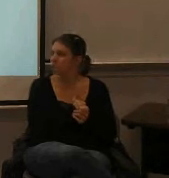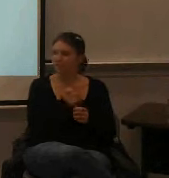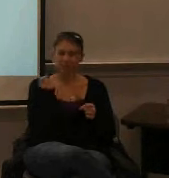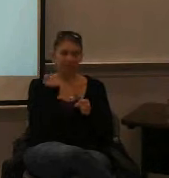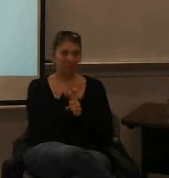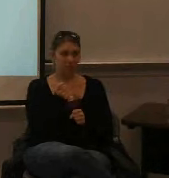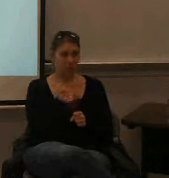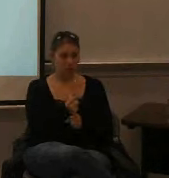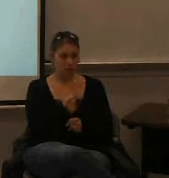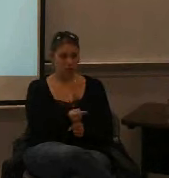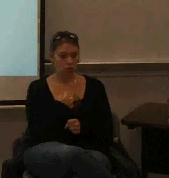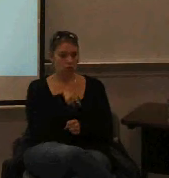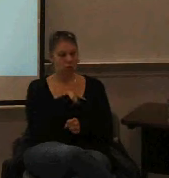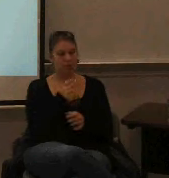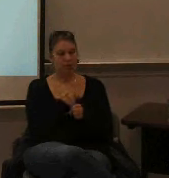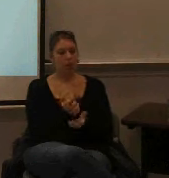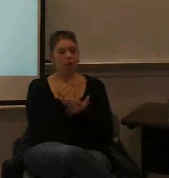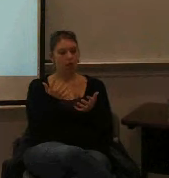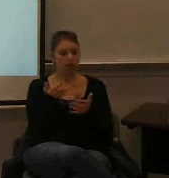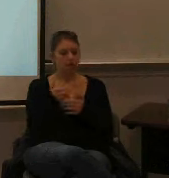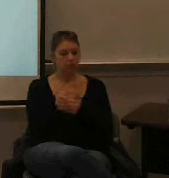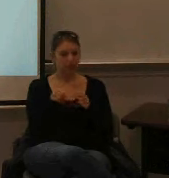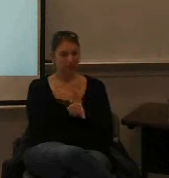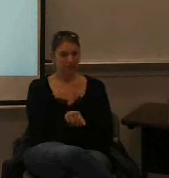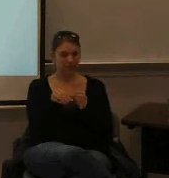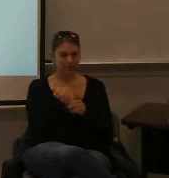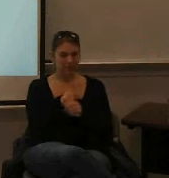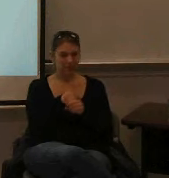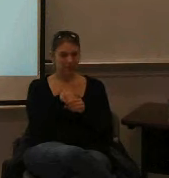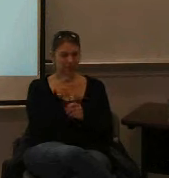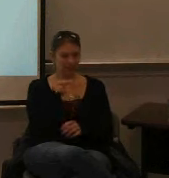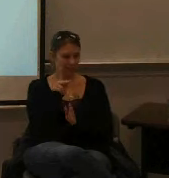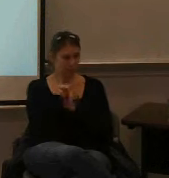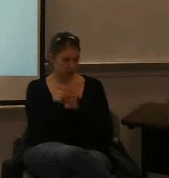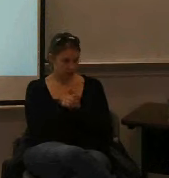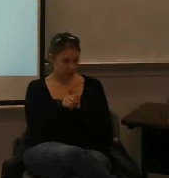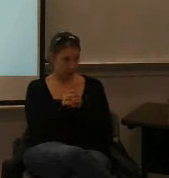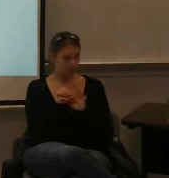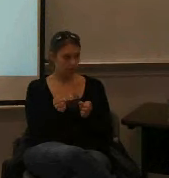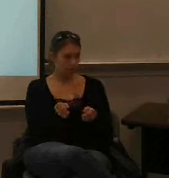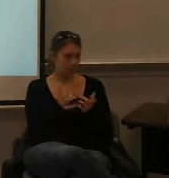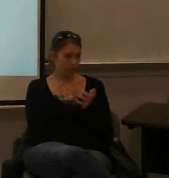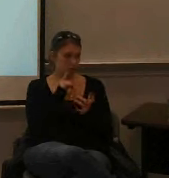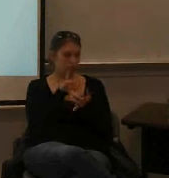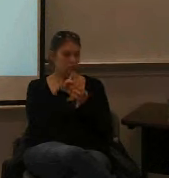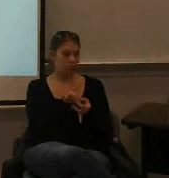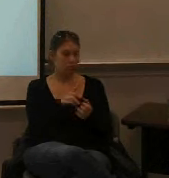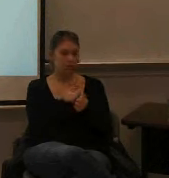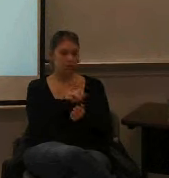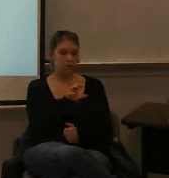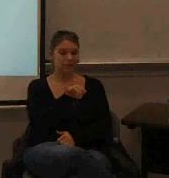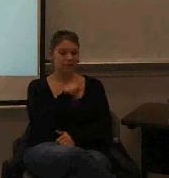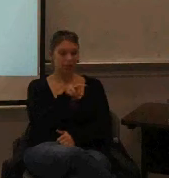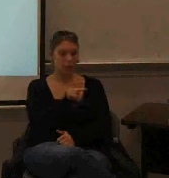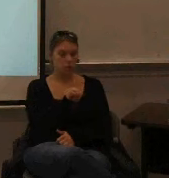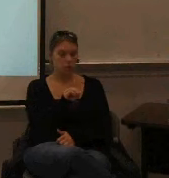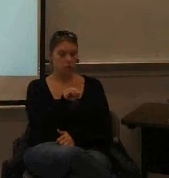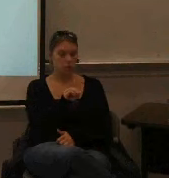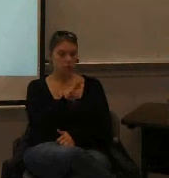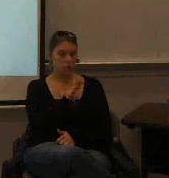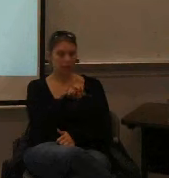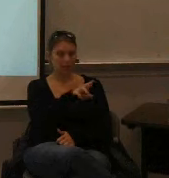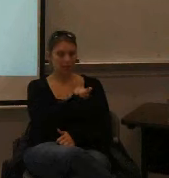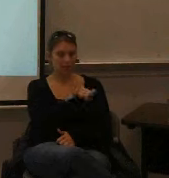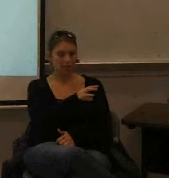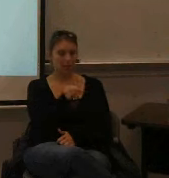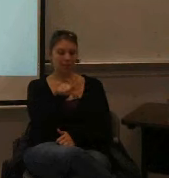Every year we get a lot of fish kills in Kansas, and many of them are associated with algal